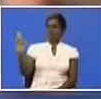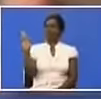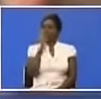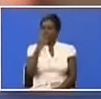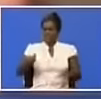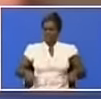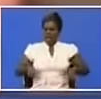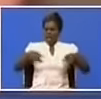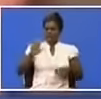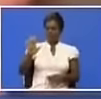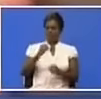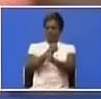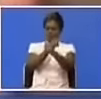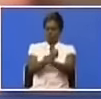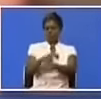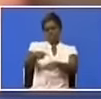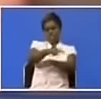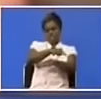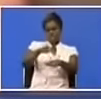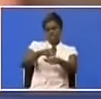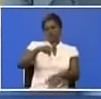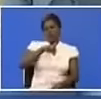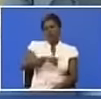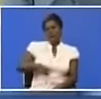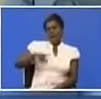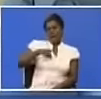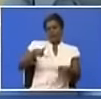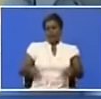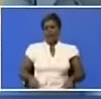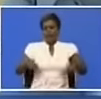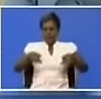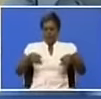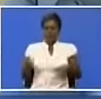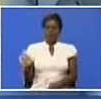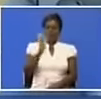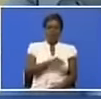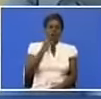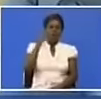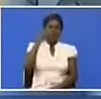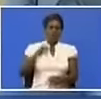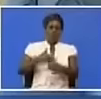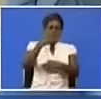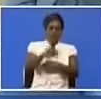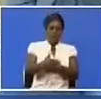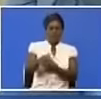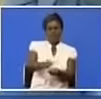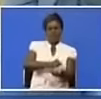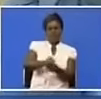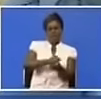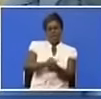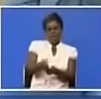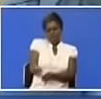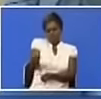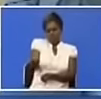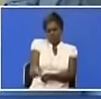their lives for the sake of the nation and were lucky enough to make it back home after last Friday's attack by the Al-Shabaab at the El